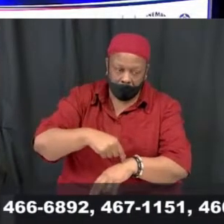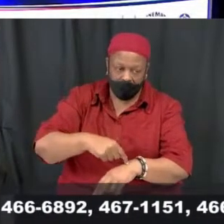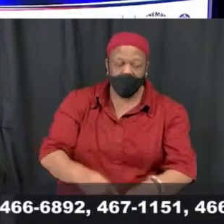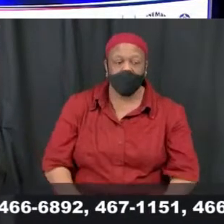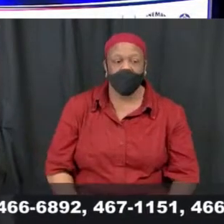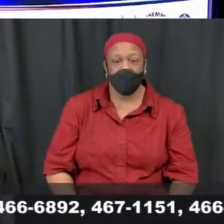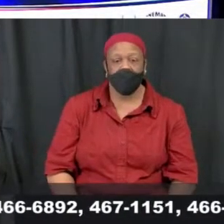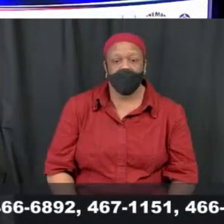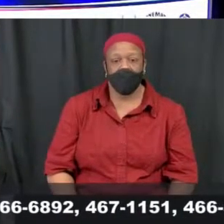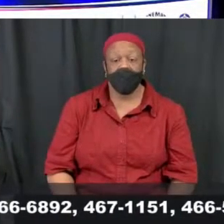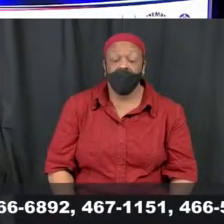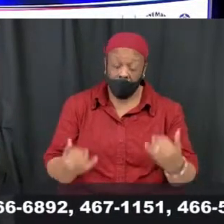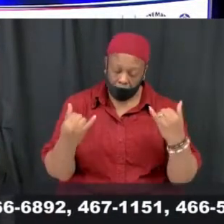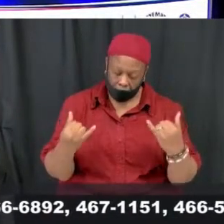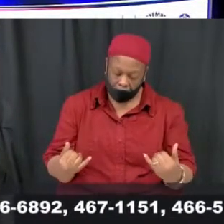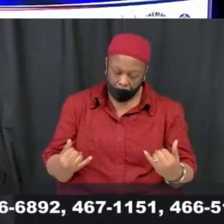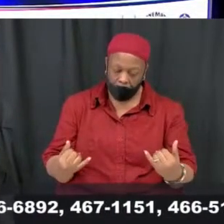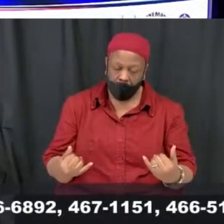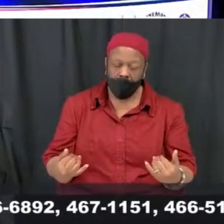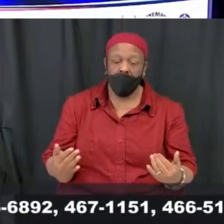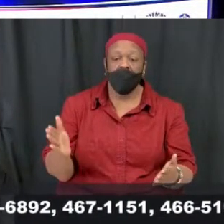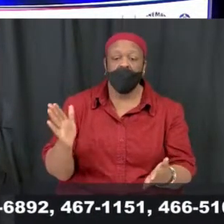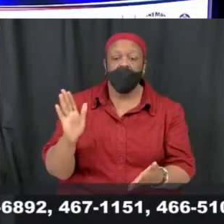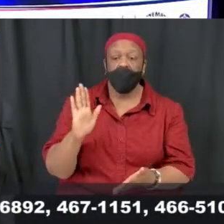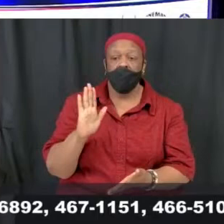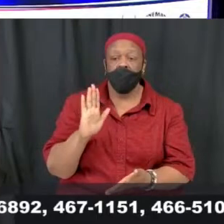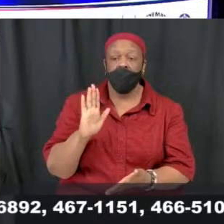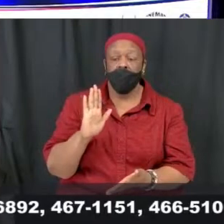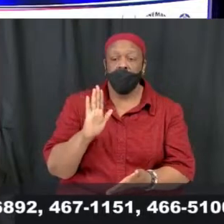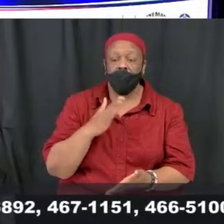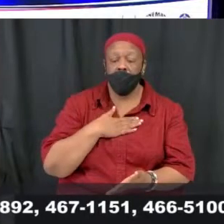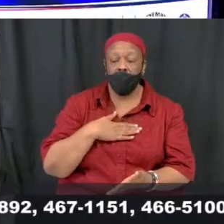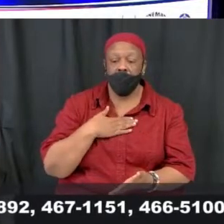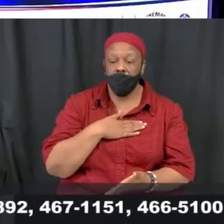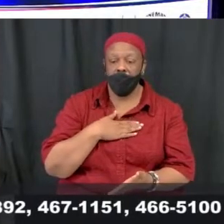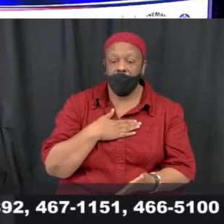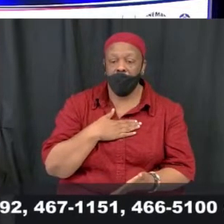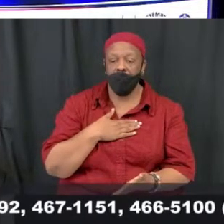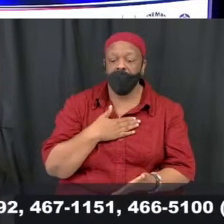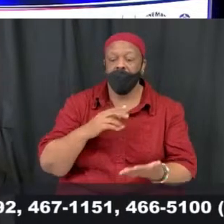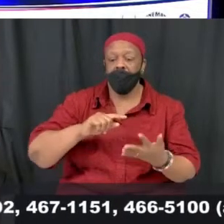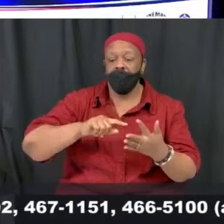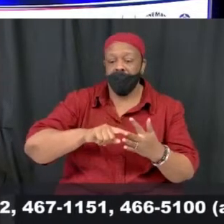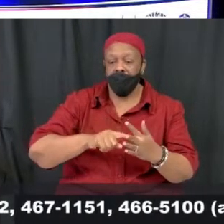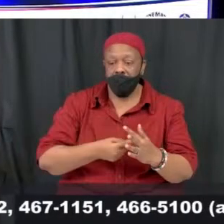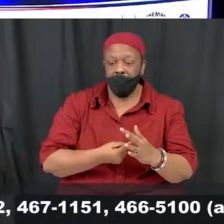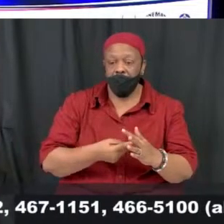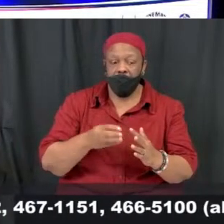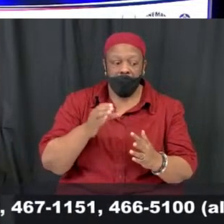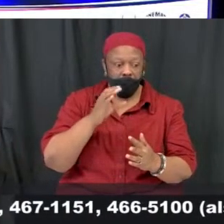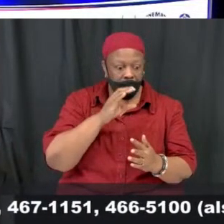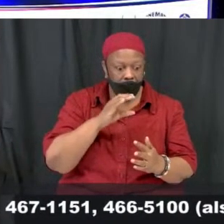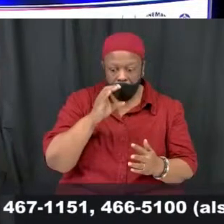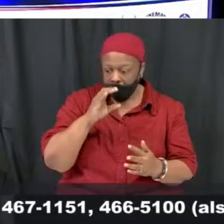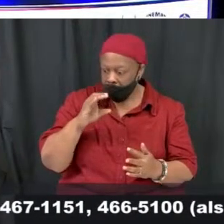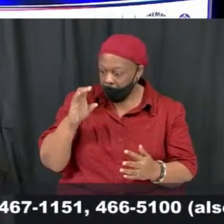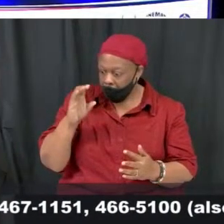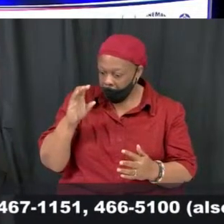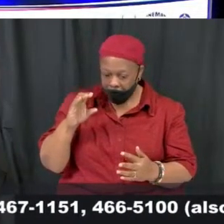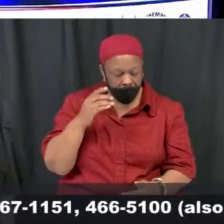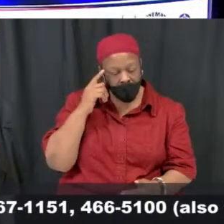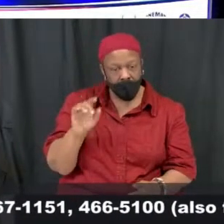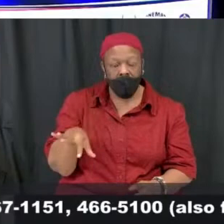to the general public to begin their preparedness measures. It is predicted that we may have a